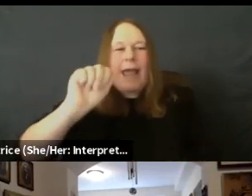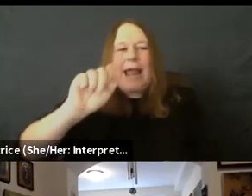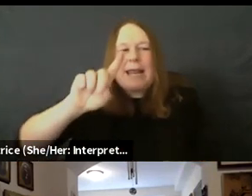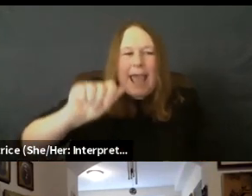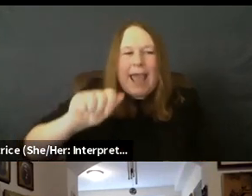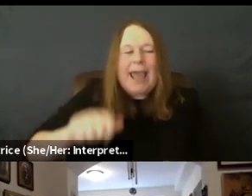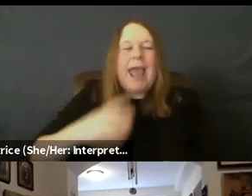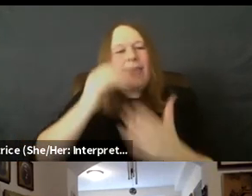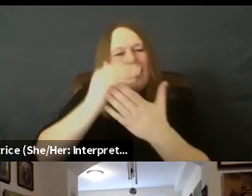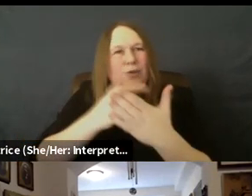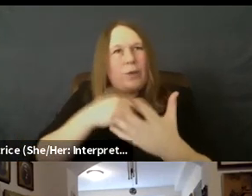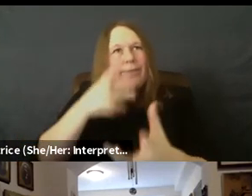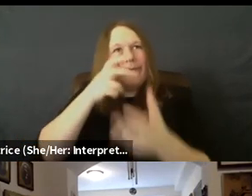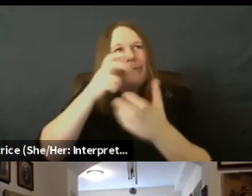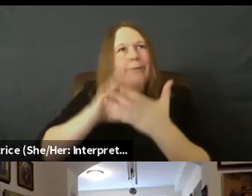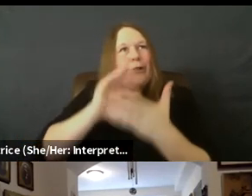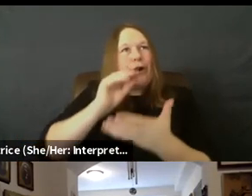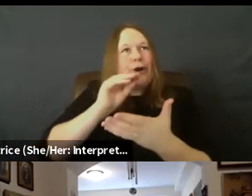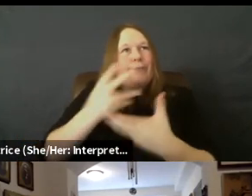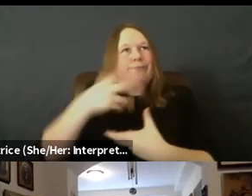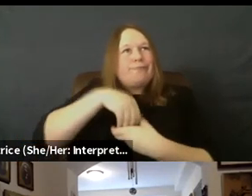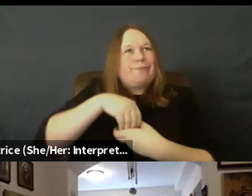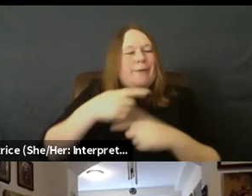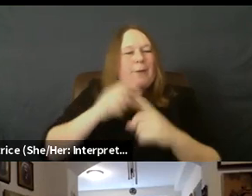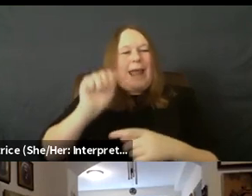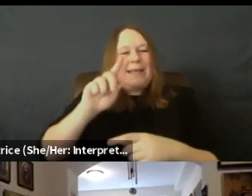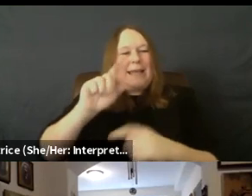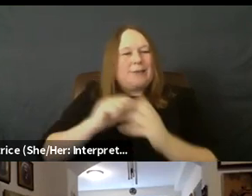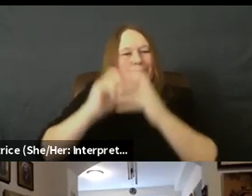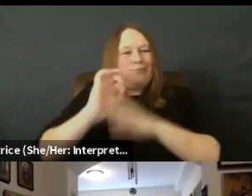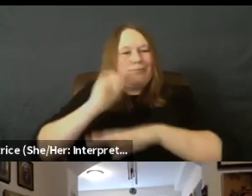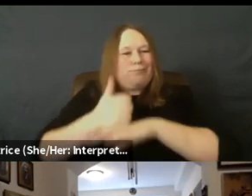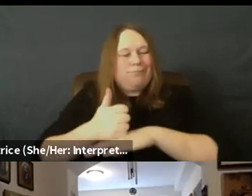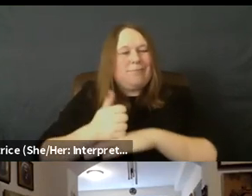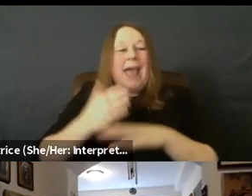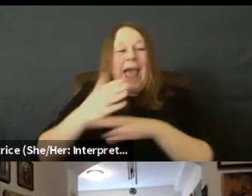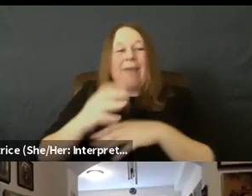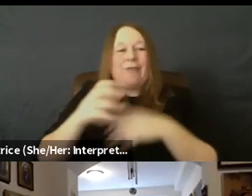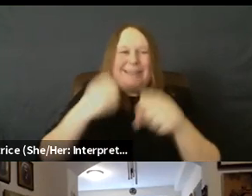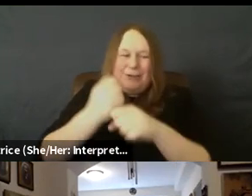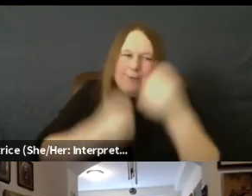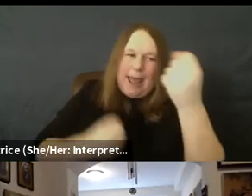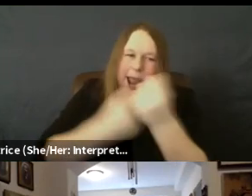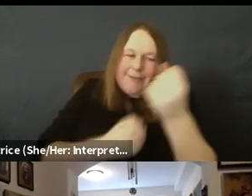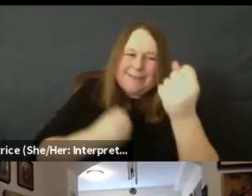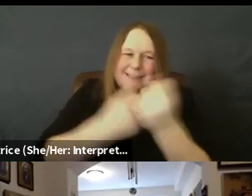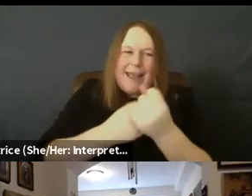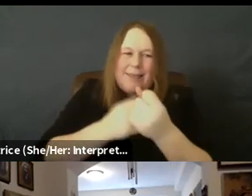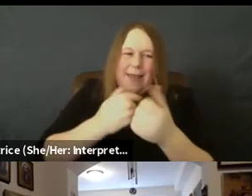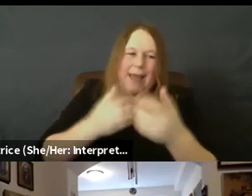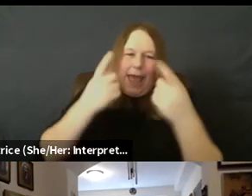the lessons we can draw upon the ADA's enactment. So after the years of advocacy that preceded the